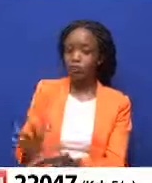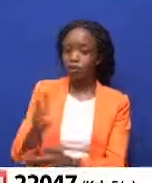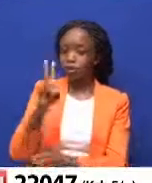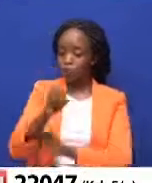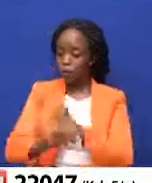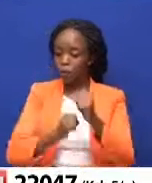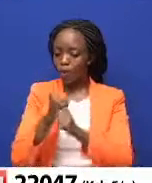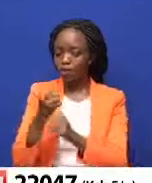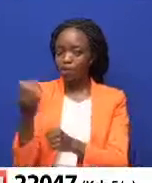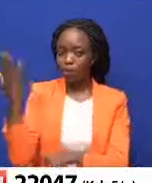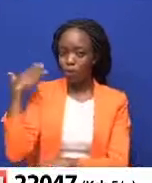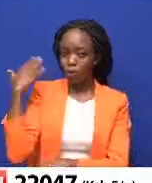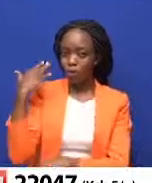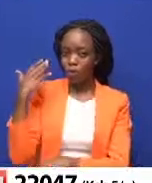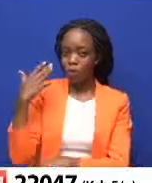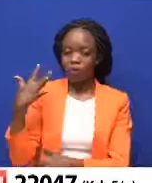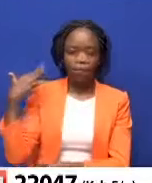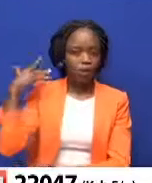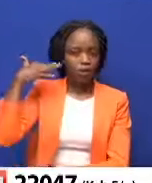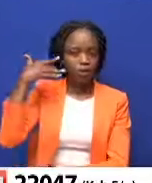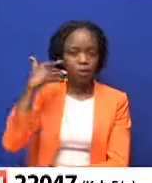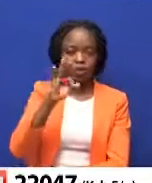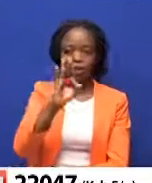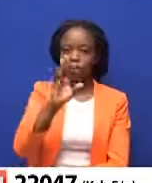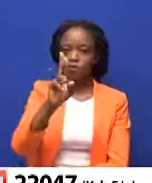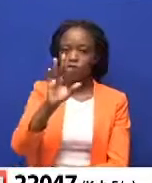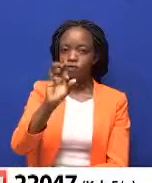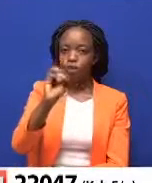ago. Is it being noisy in Ford Kenya now?